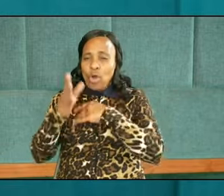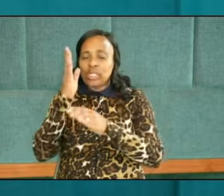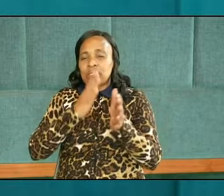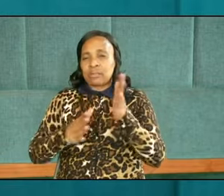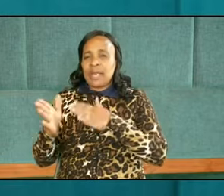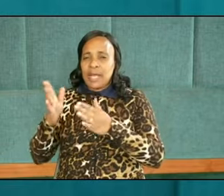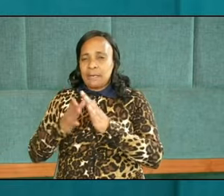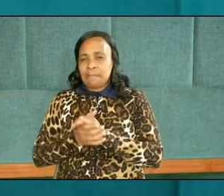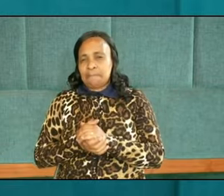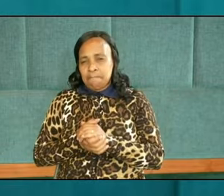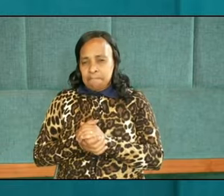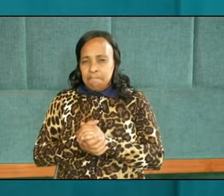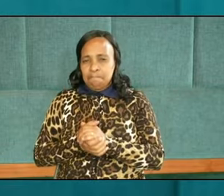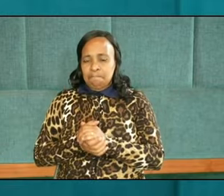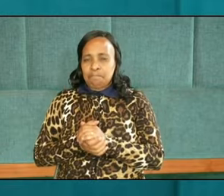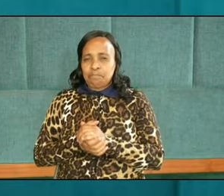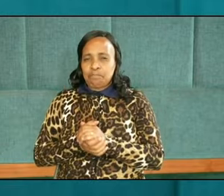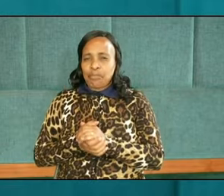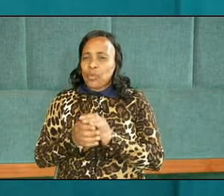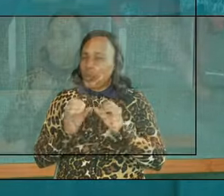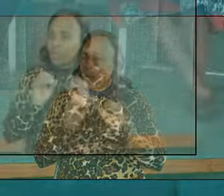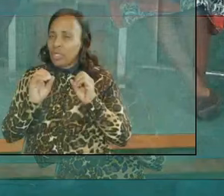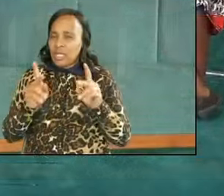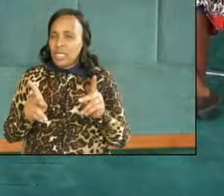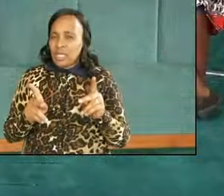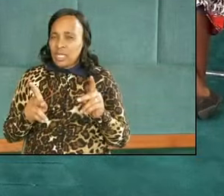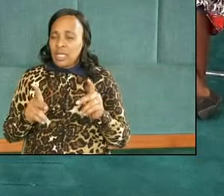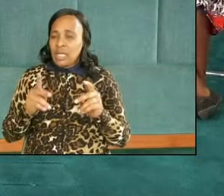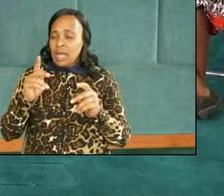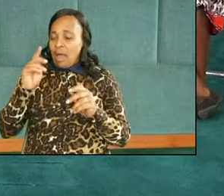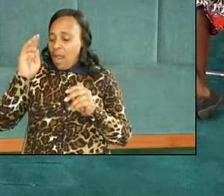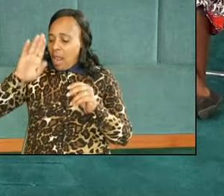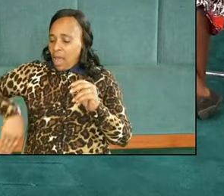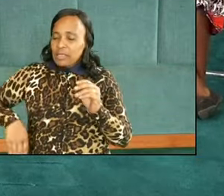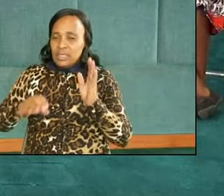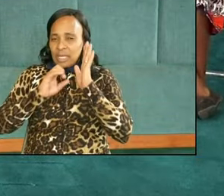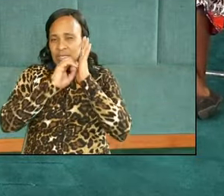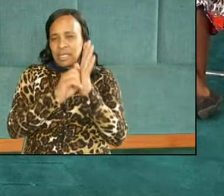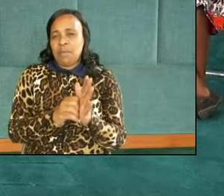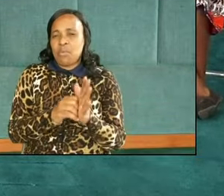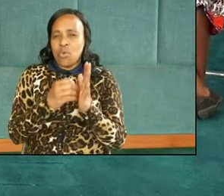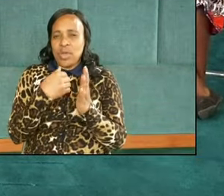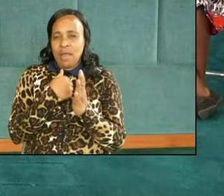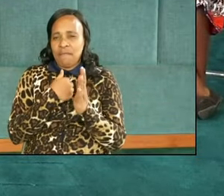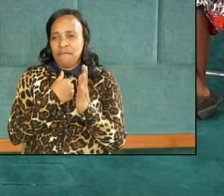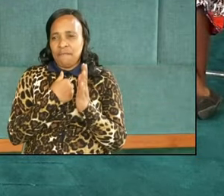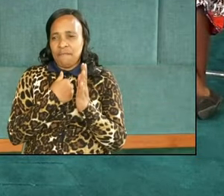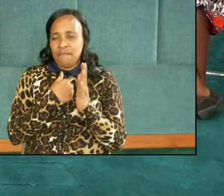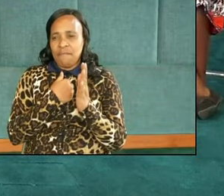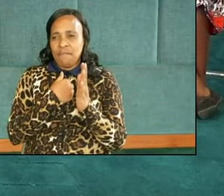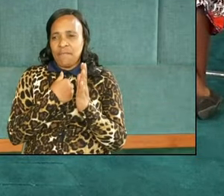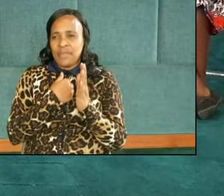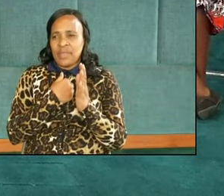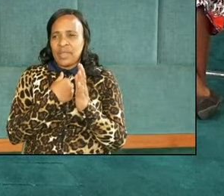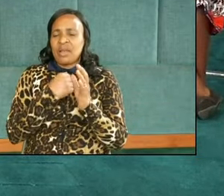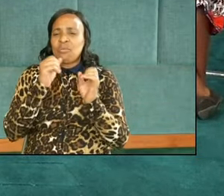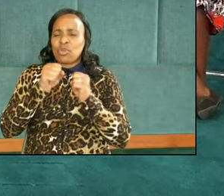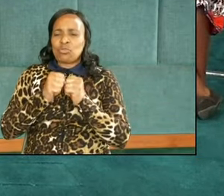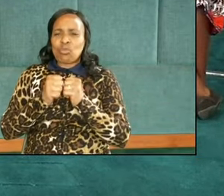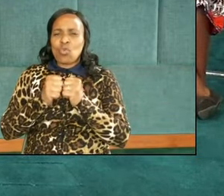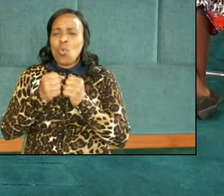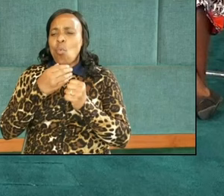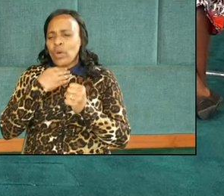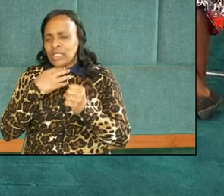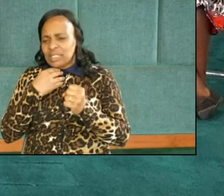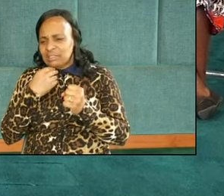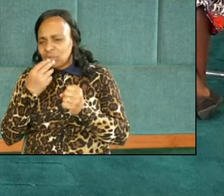footsteps. Amen. Okay, for the last example, we have being tempted to steal something you